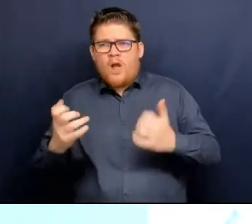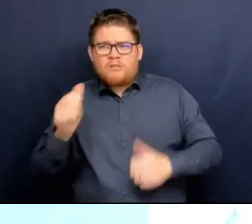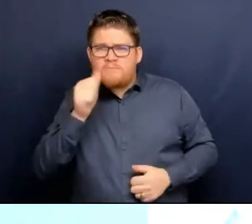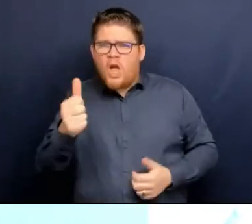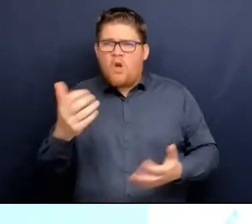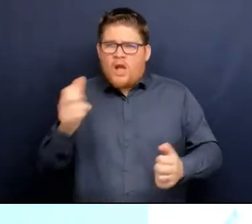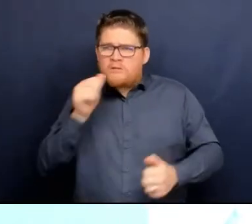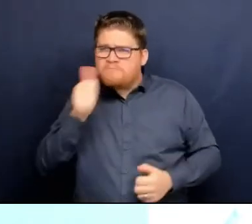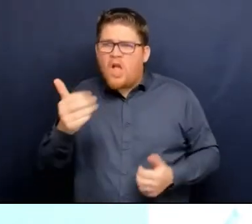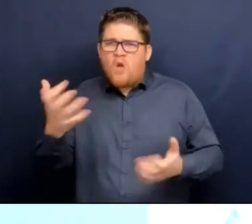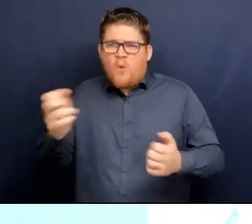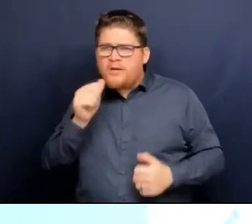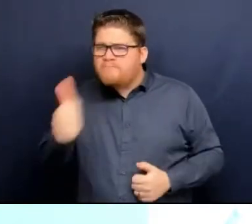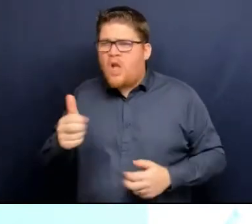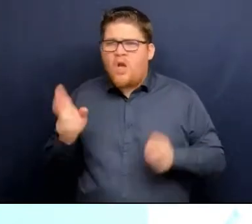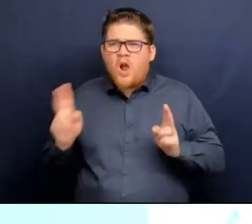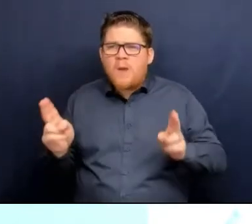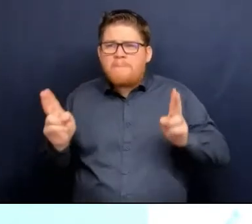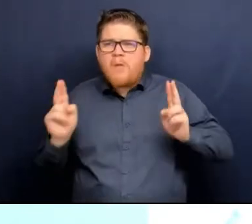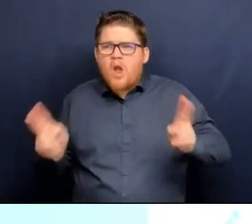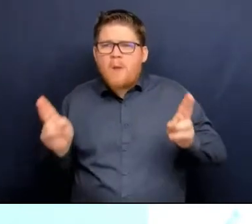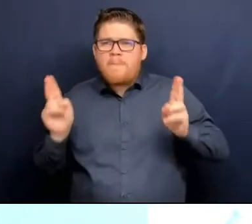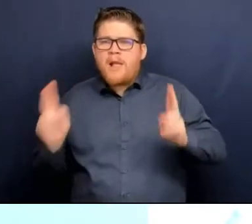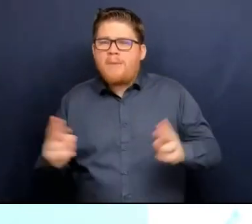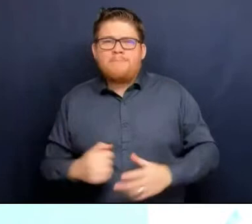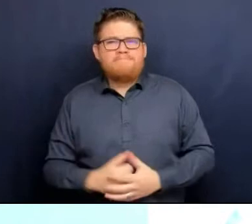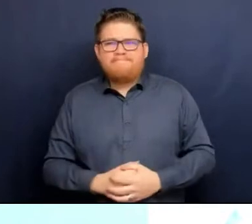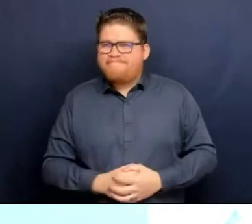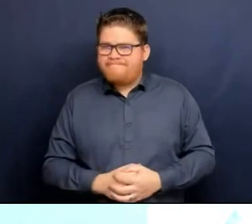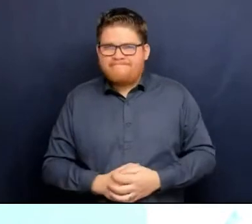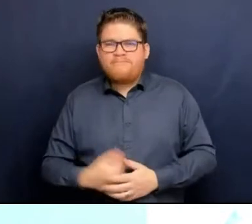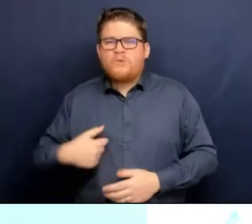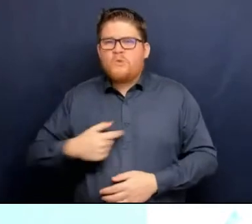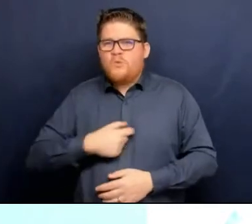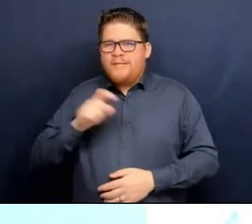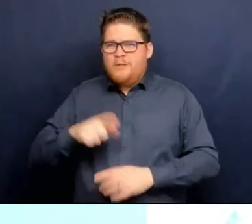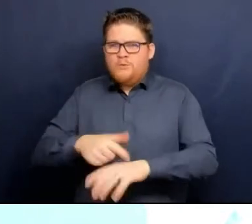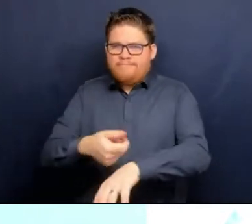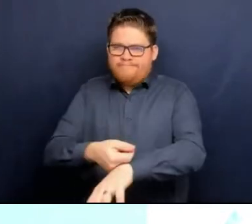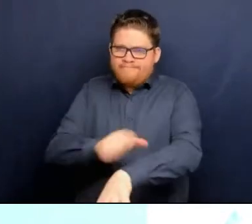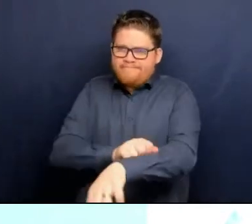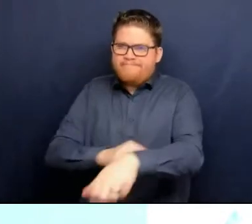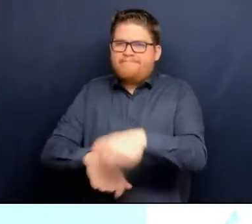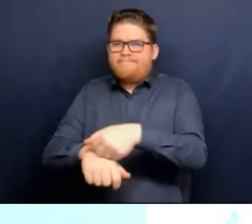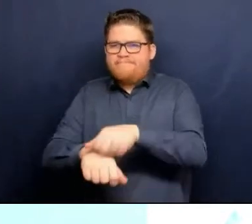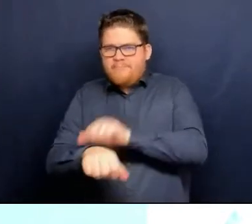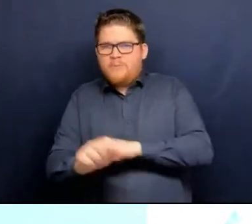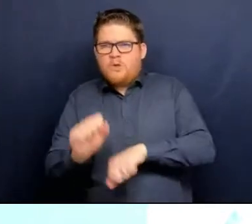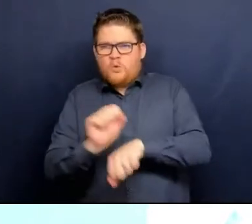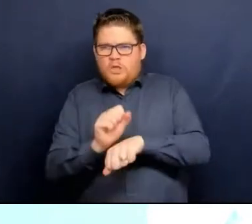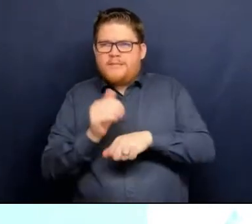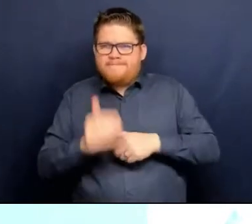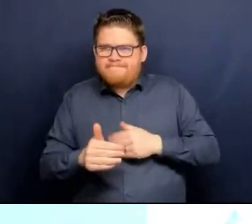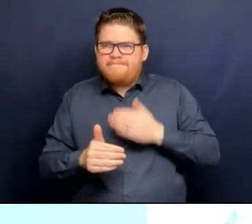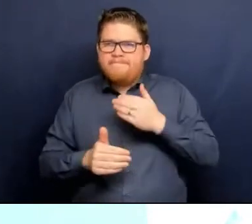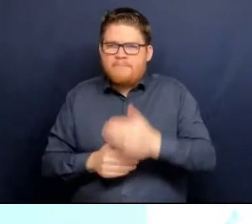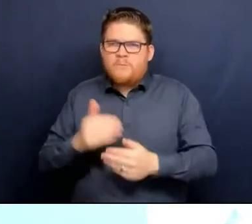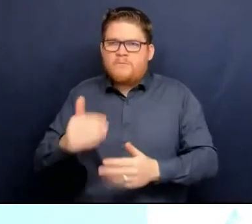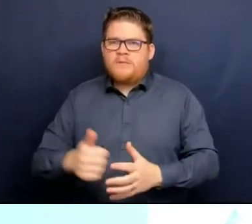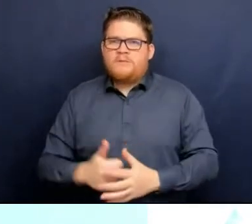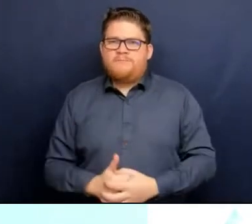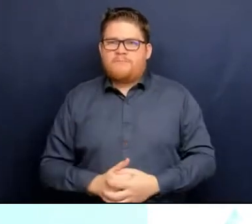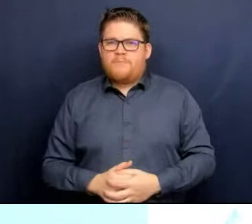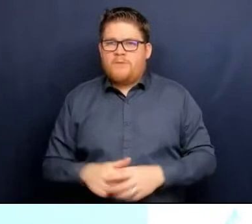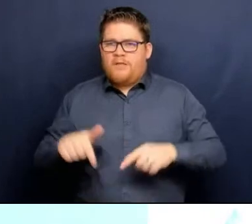work needs to be done, and it's not easy work. It's not for wimps, to quote the Grand Chief, and we're hopeful that